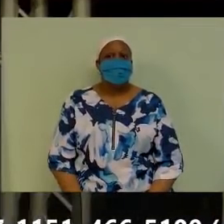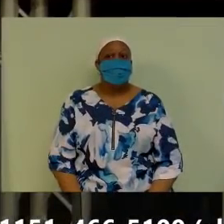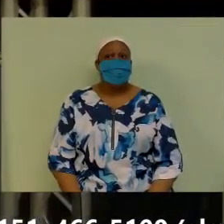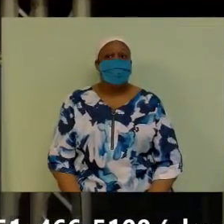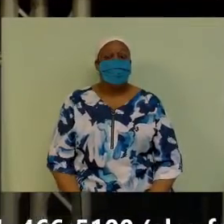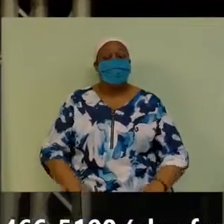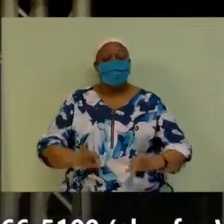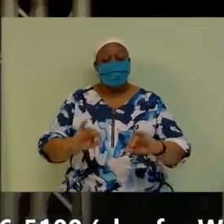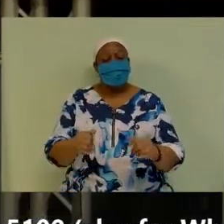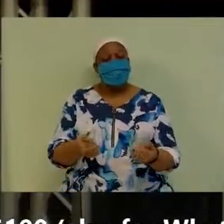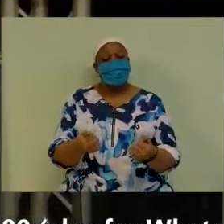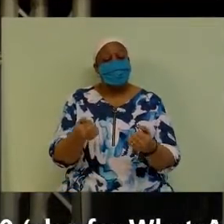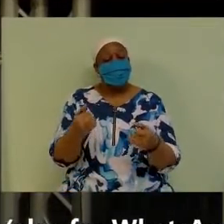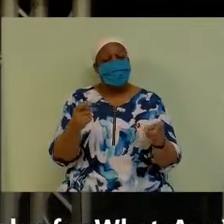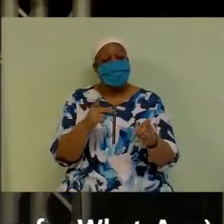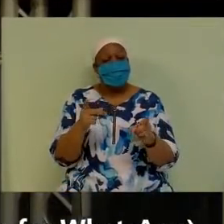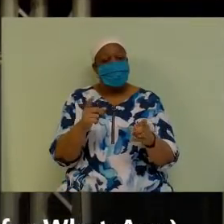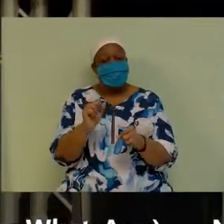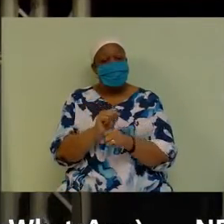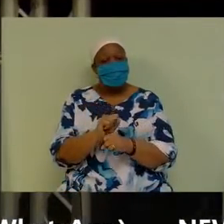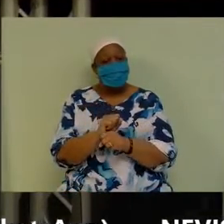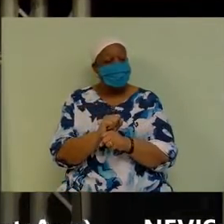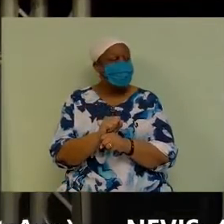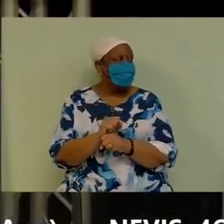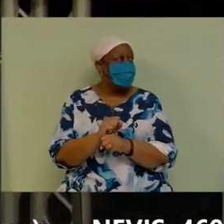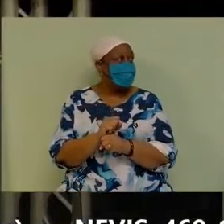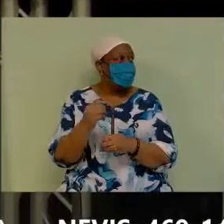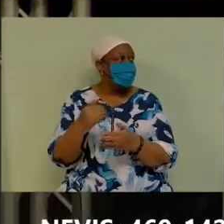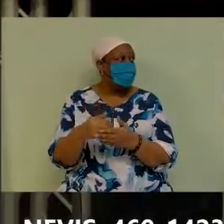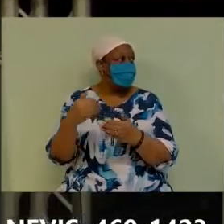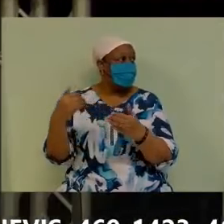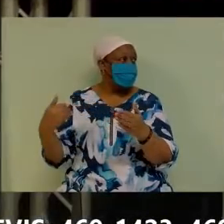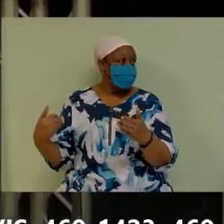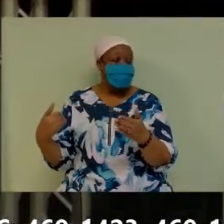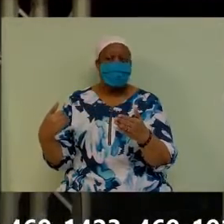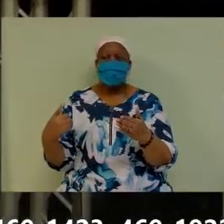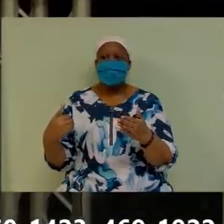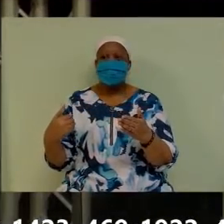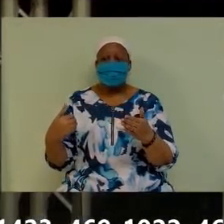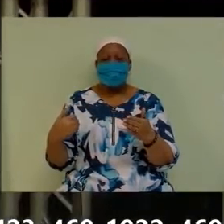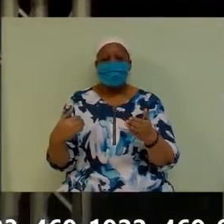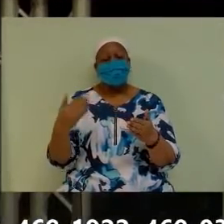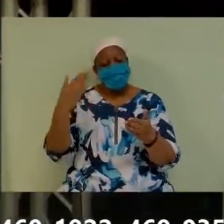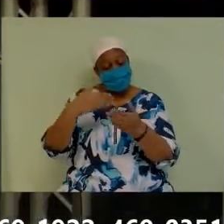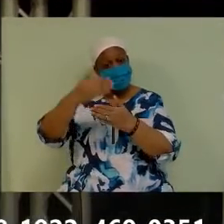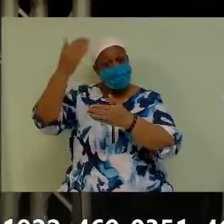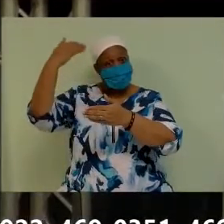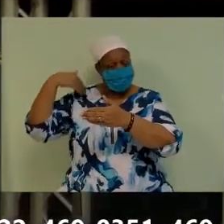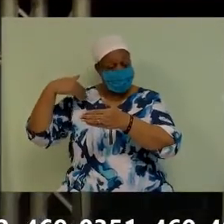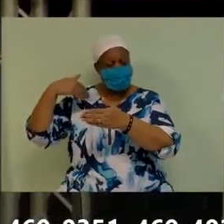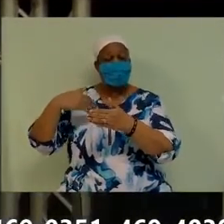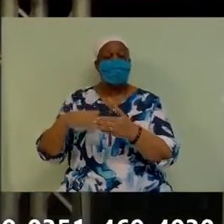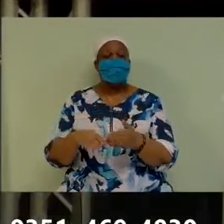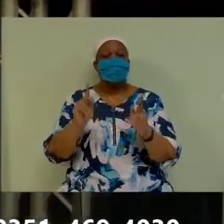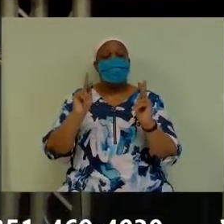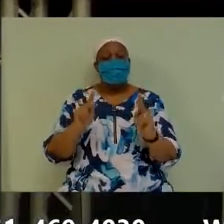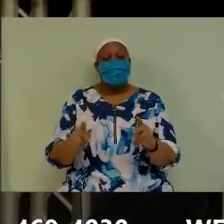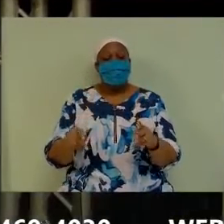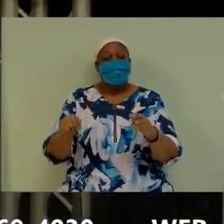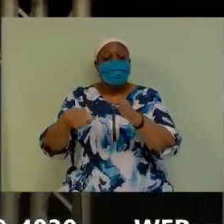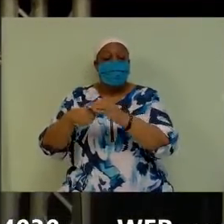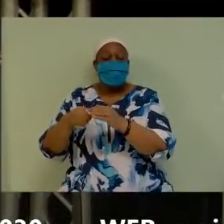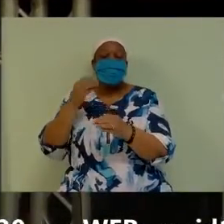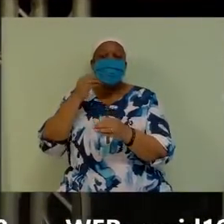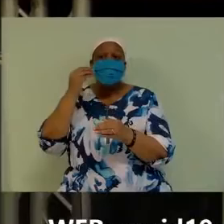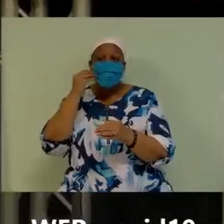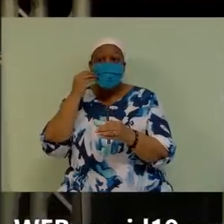would have known that our protocol initially was to have persons quarantined at home. But there were persons who